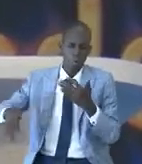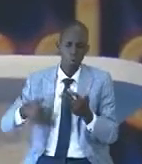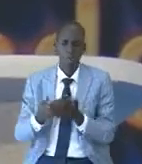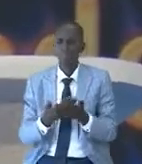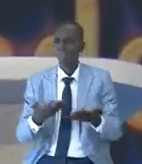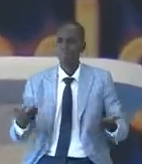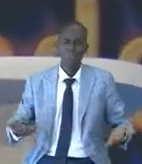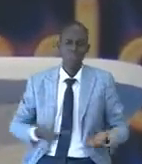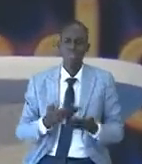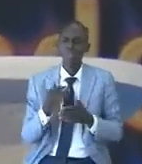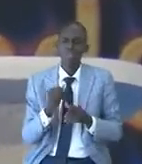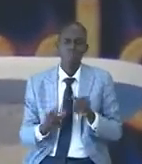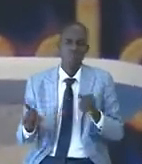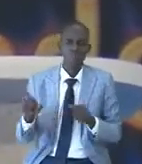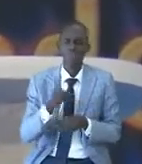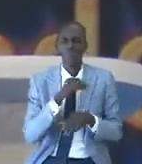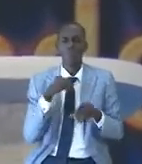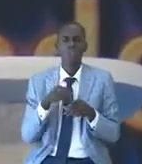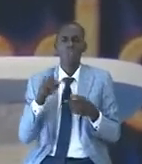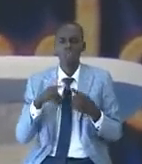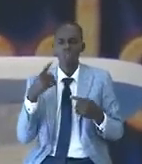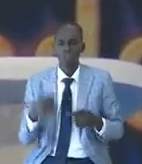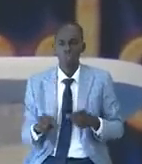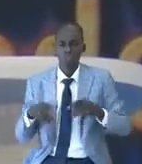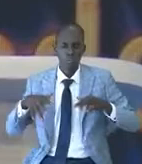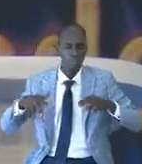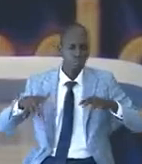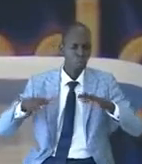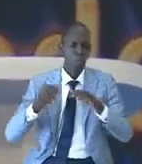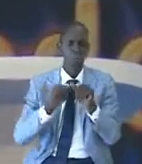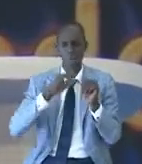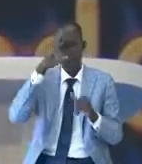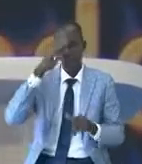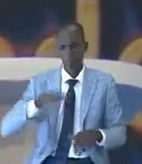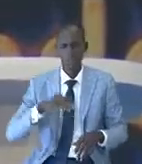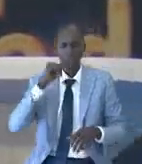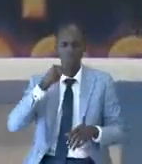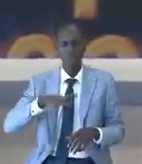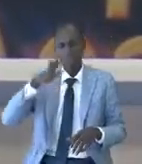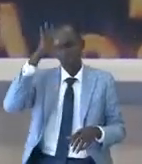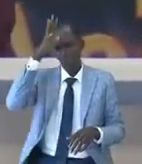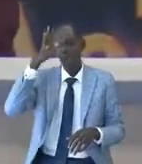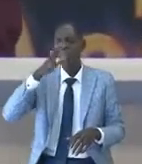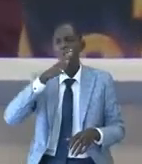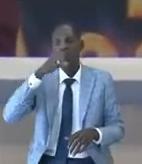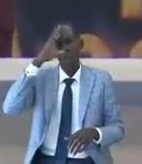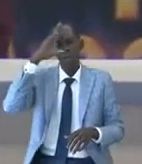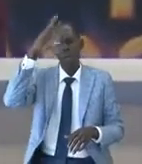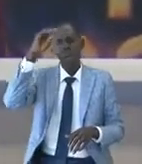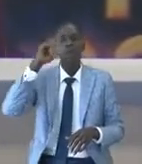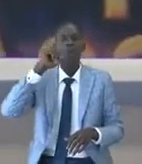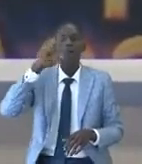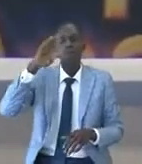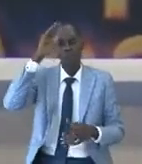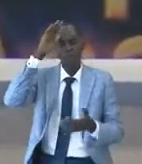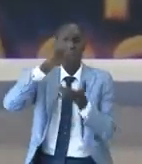platform, everyone in the congregation, every boy, every girl, every man, every woman, every father, every mother, every husband, and every